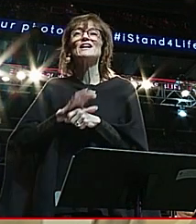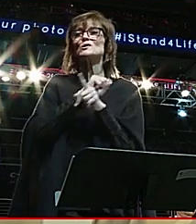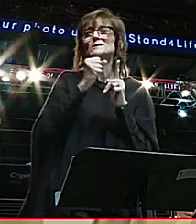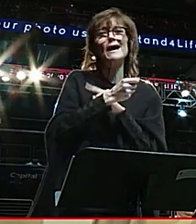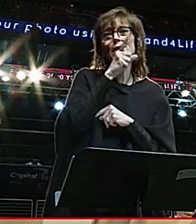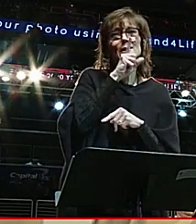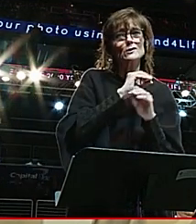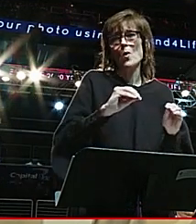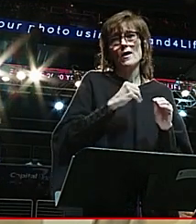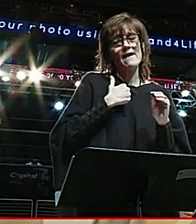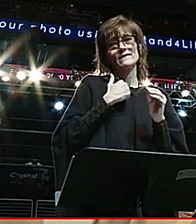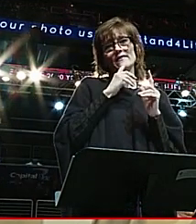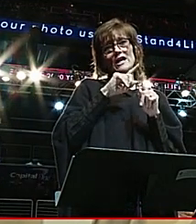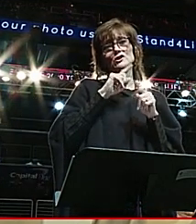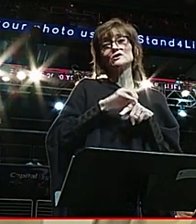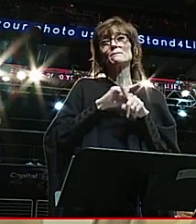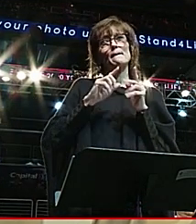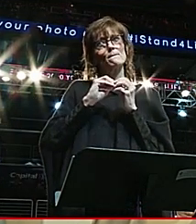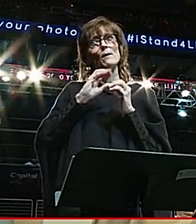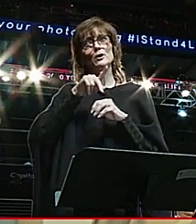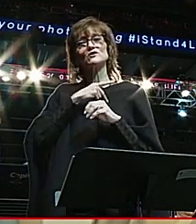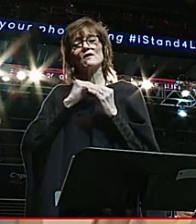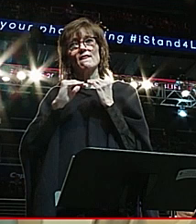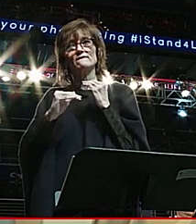answers. But on a more personal level,